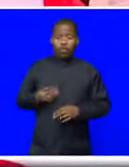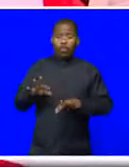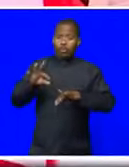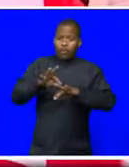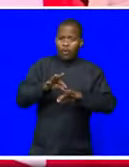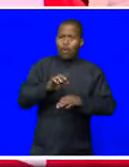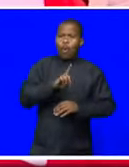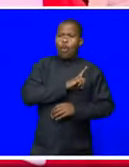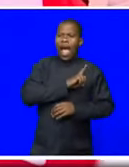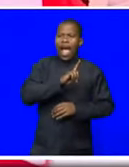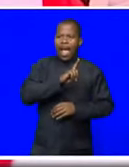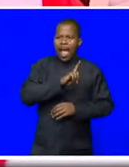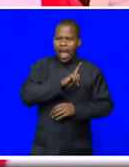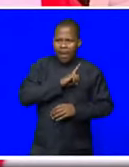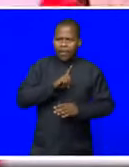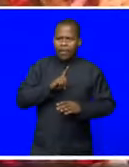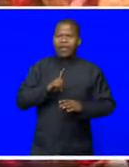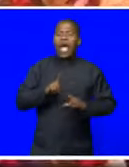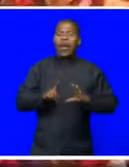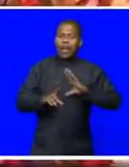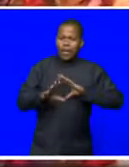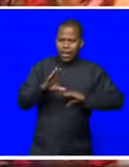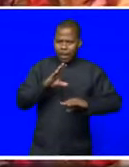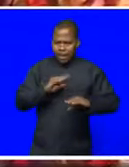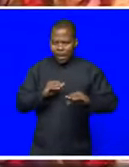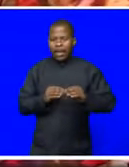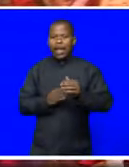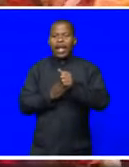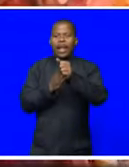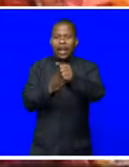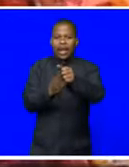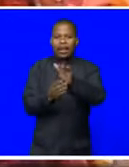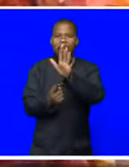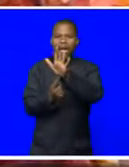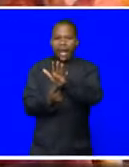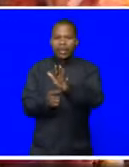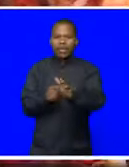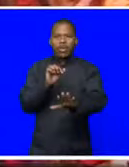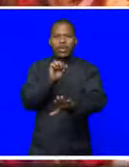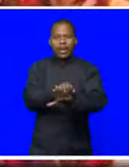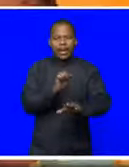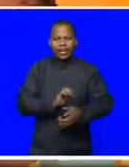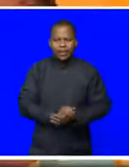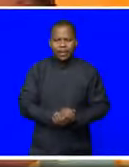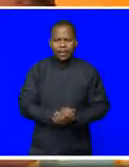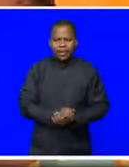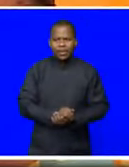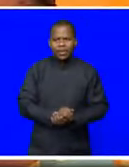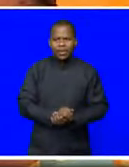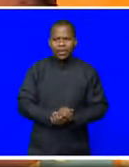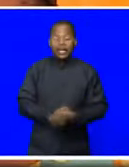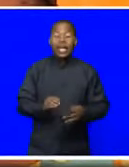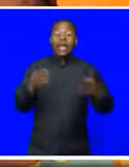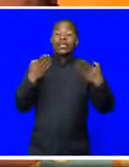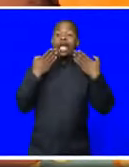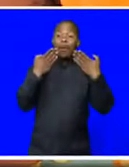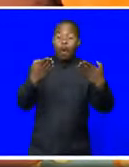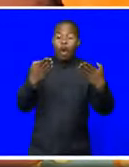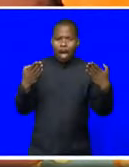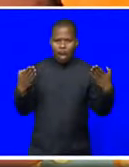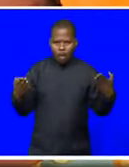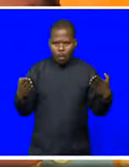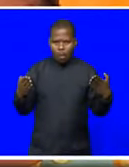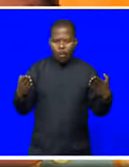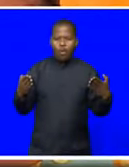being deeply passionate about her patronate duties at Eswatini Hospice at Home. Lesikubongako ke uNkosikati